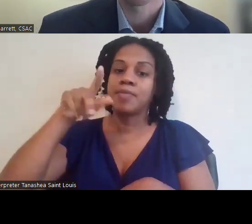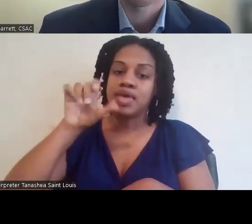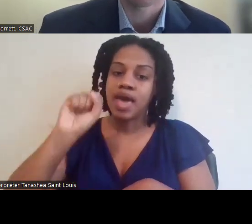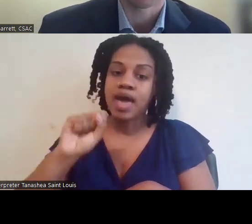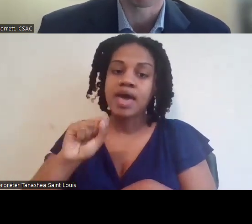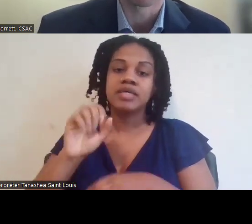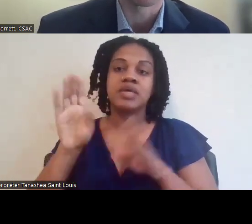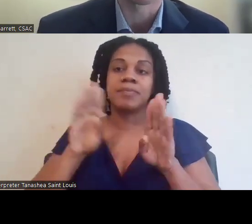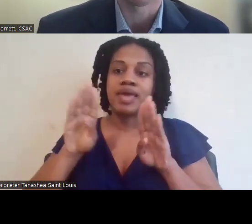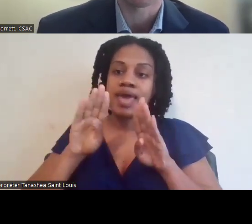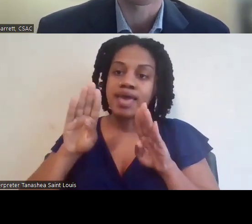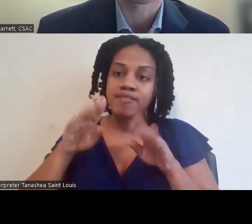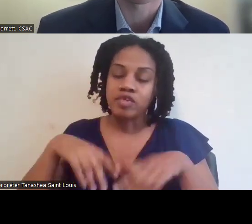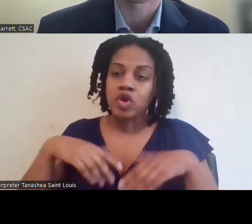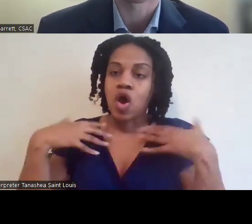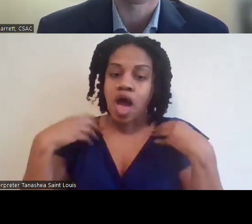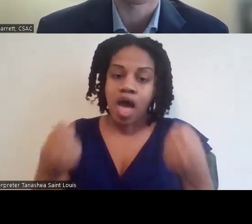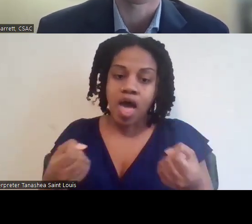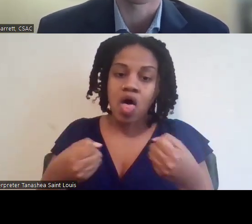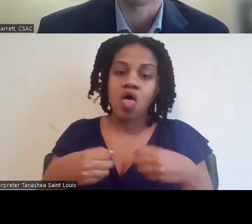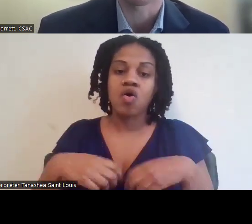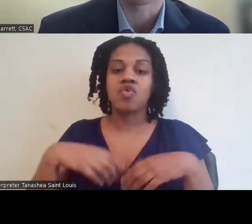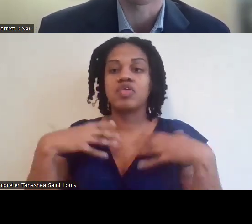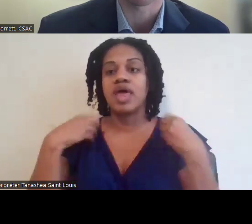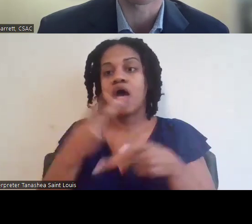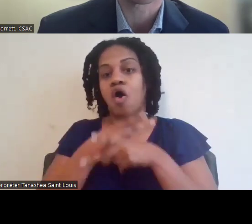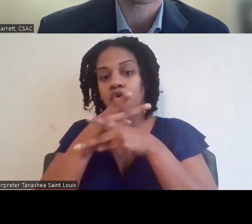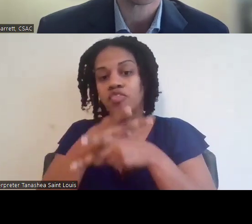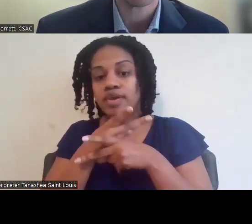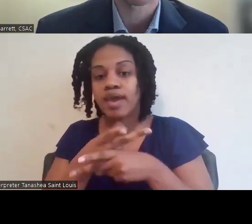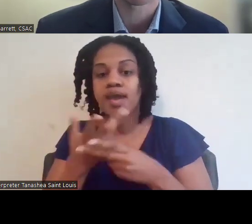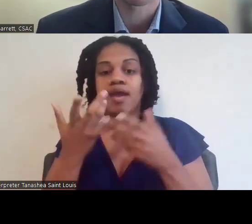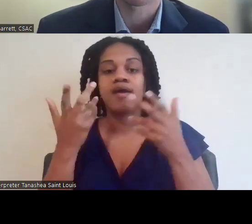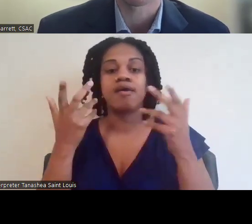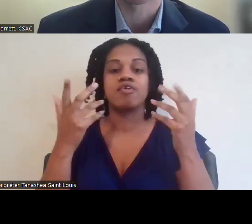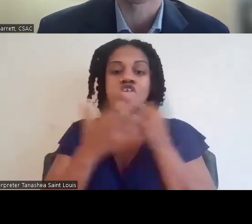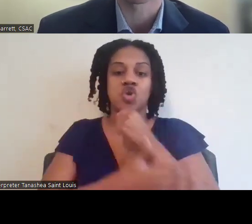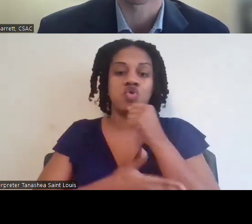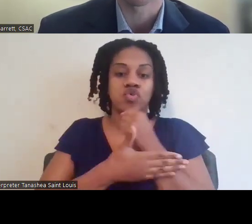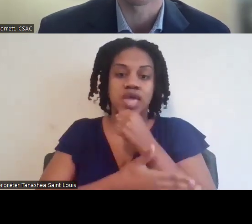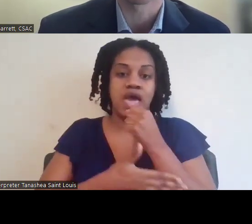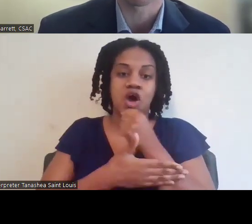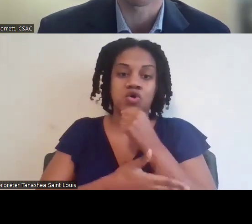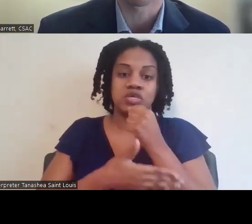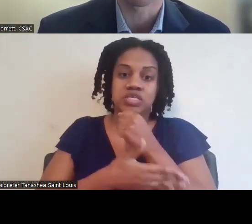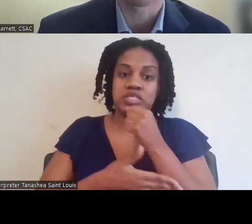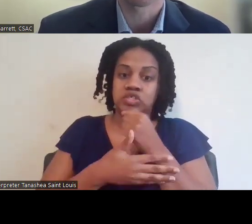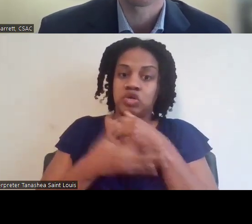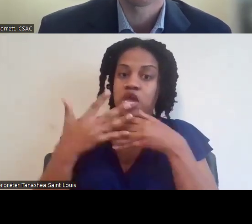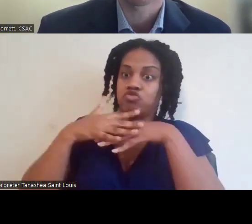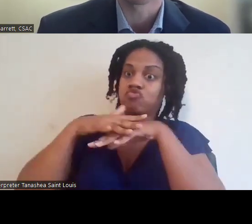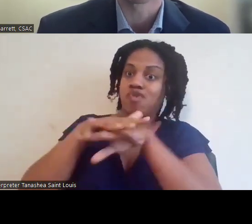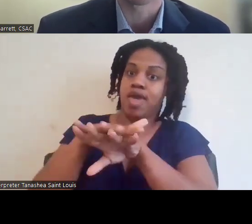healthcare. Disaster response, counties are really integrated throughout, and appreciate that this report and these